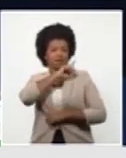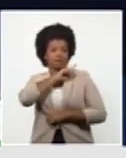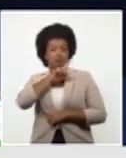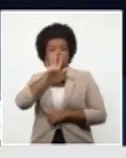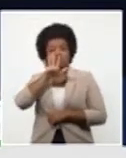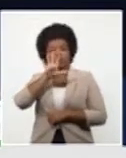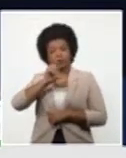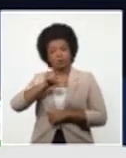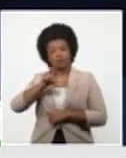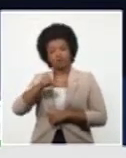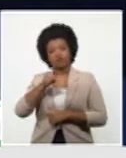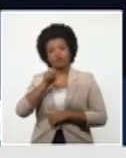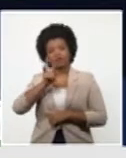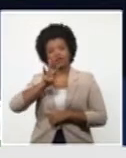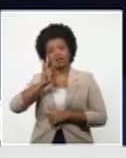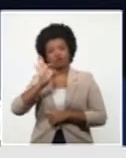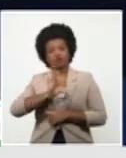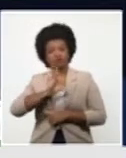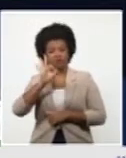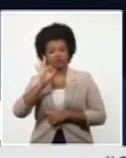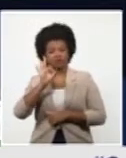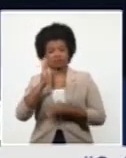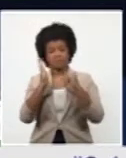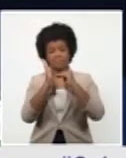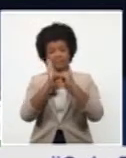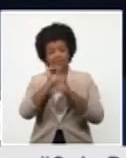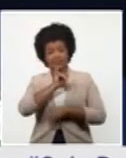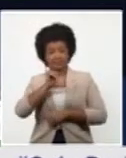total of people